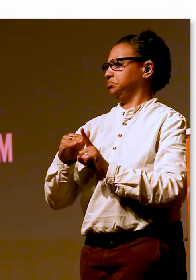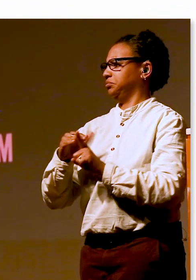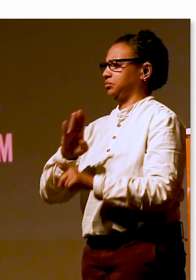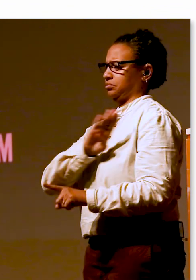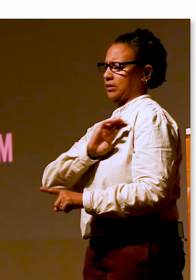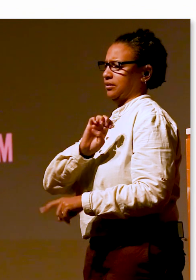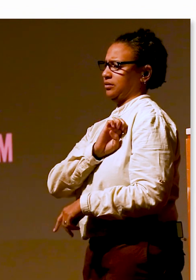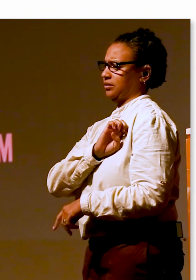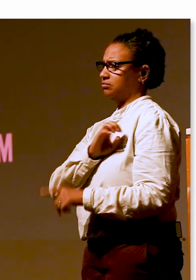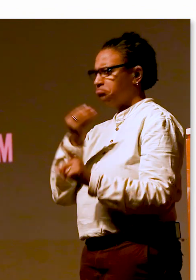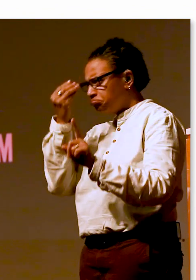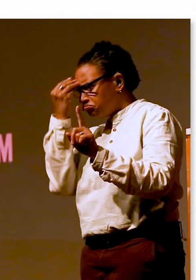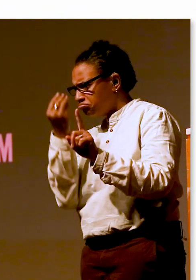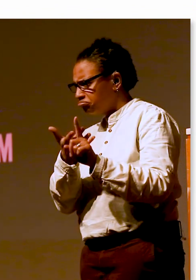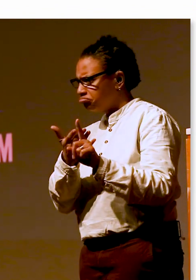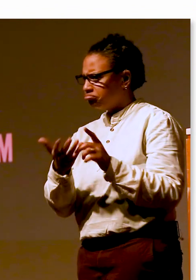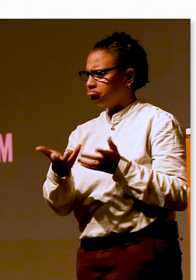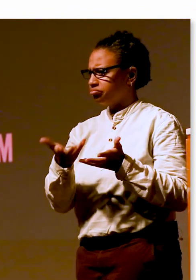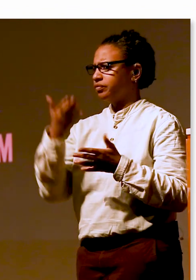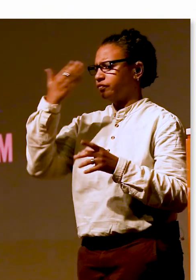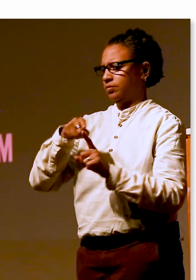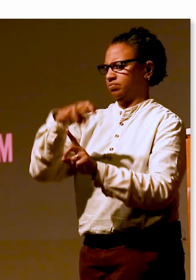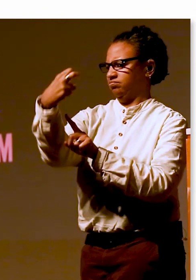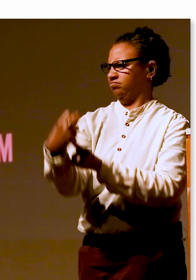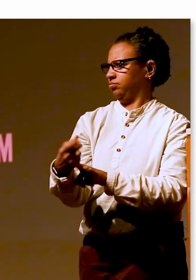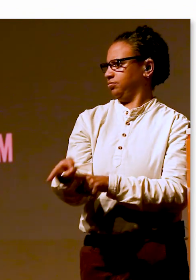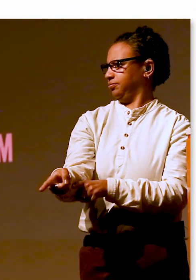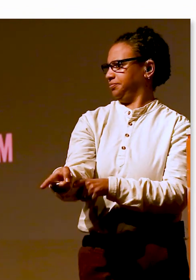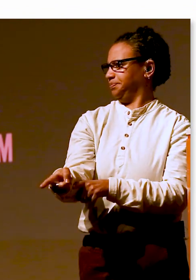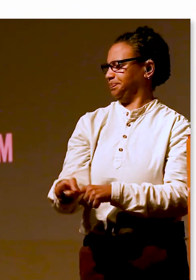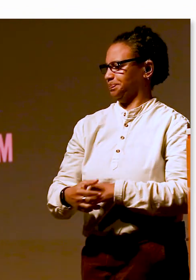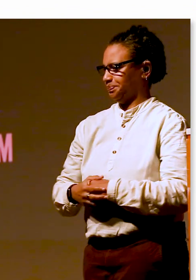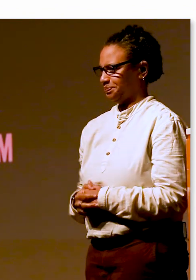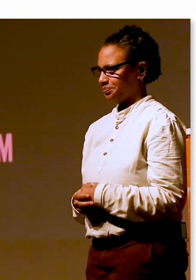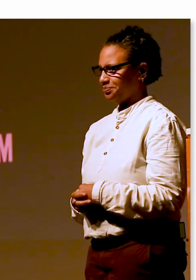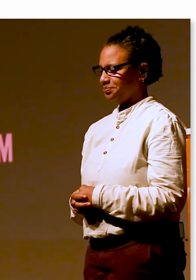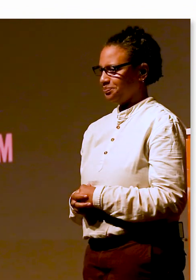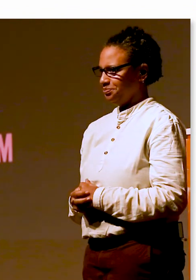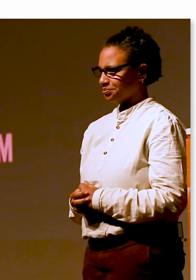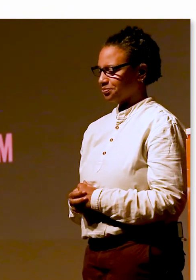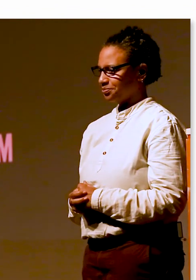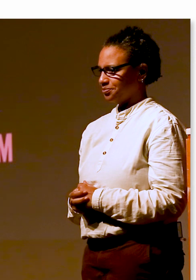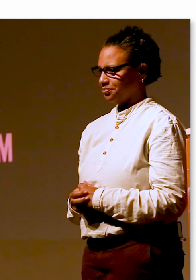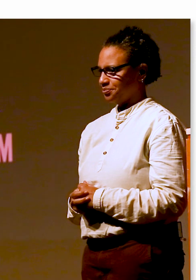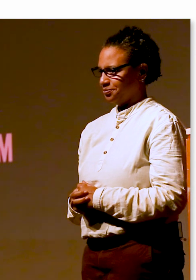will be by the front of the stage. Becky's raising her hand right now.